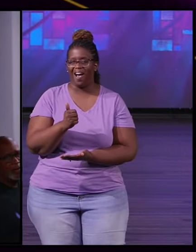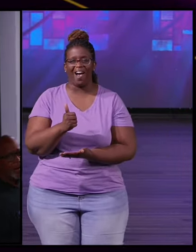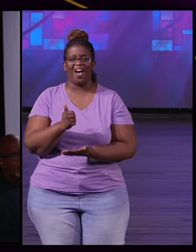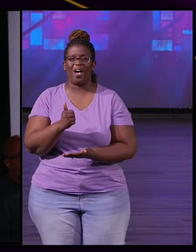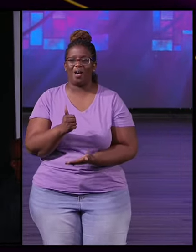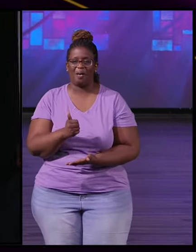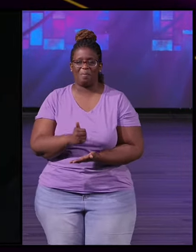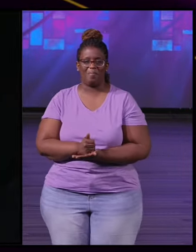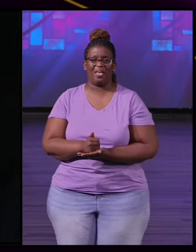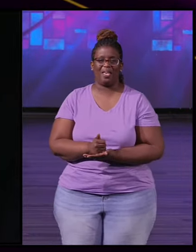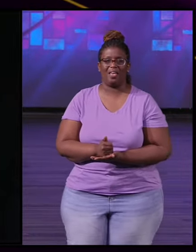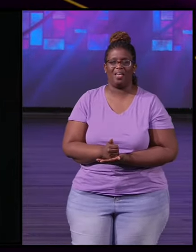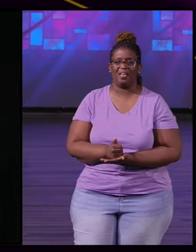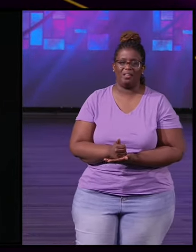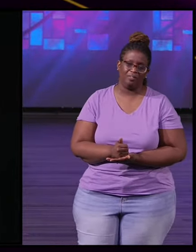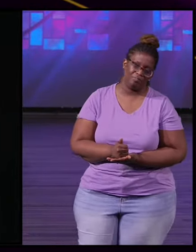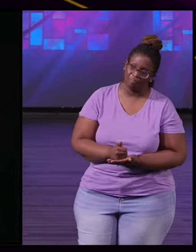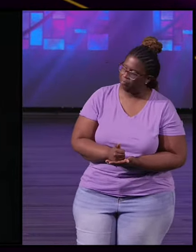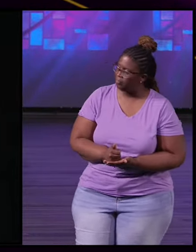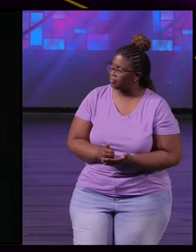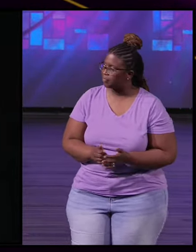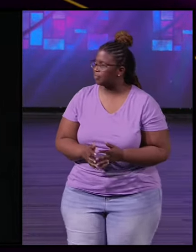quicklinks.wordtab.net.